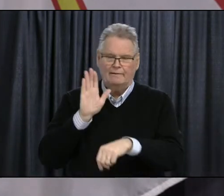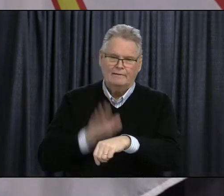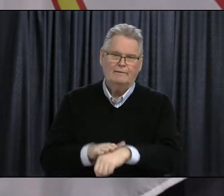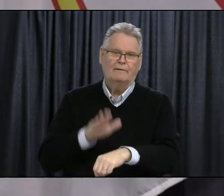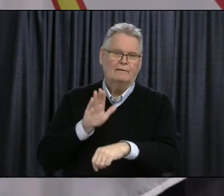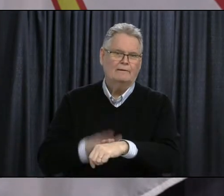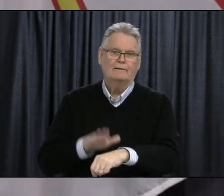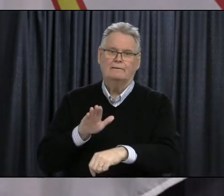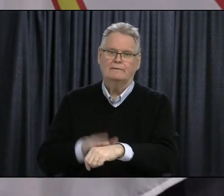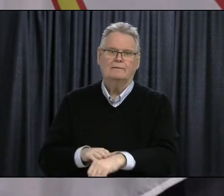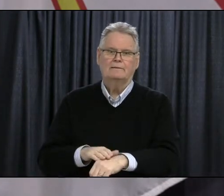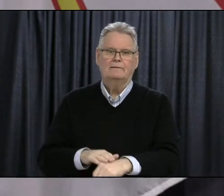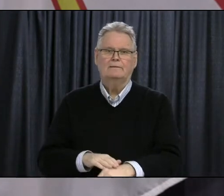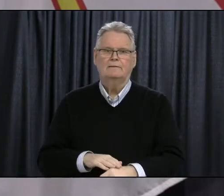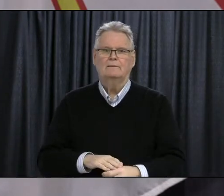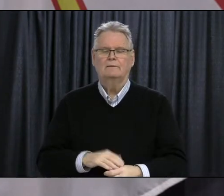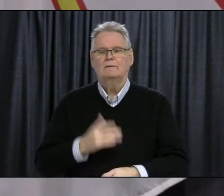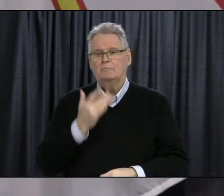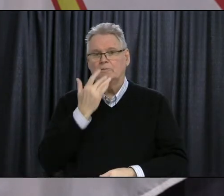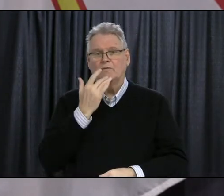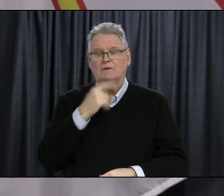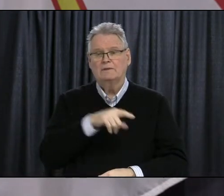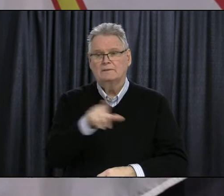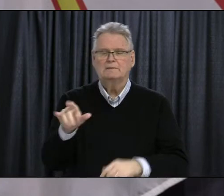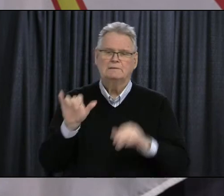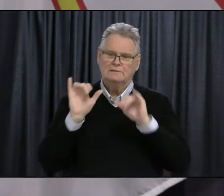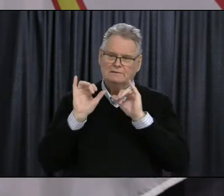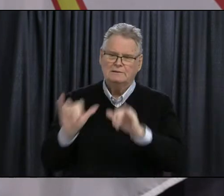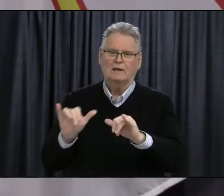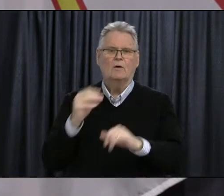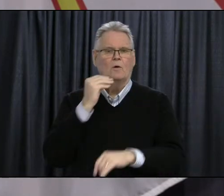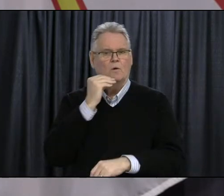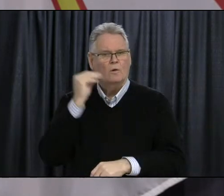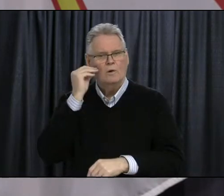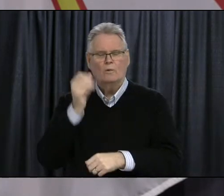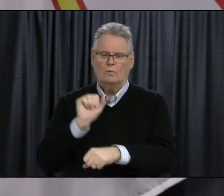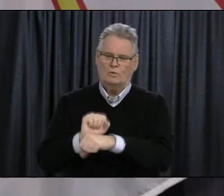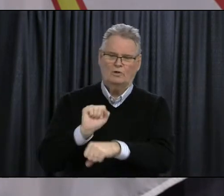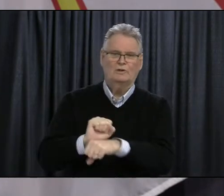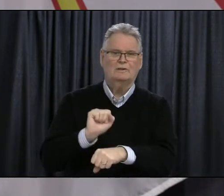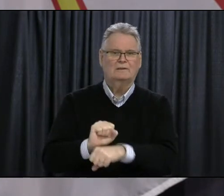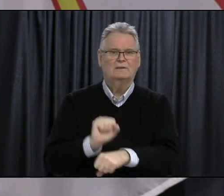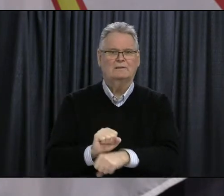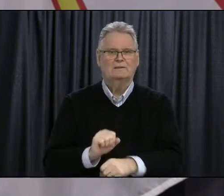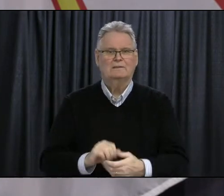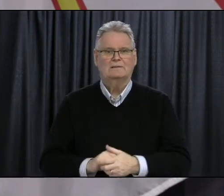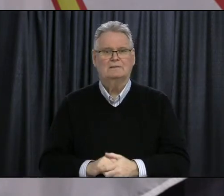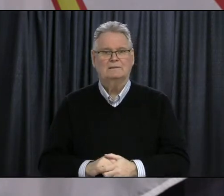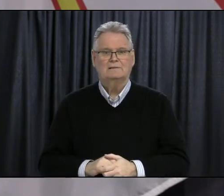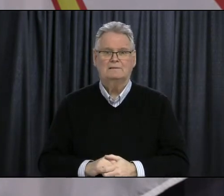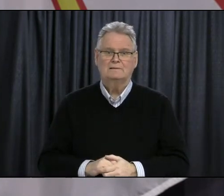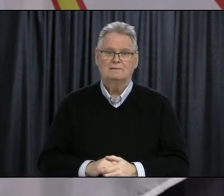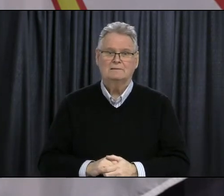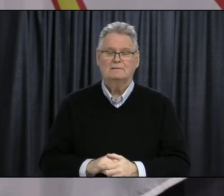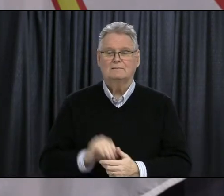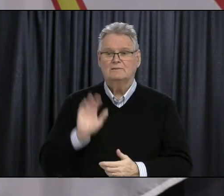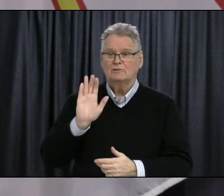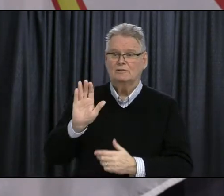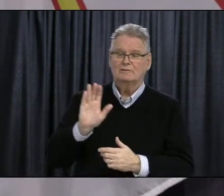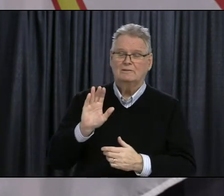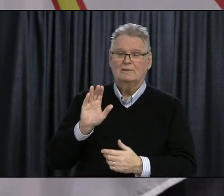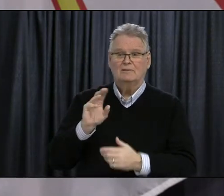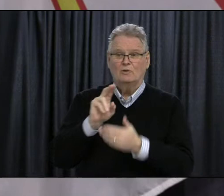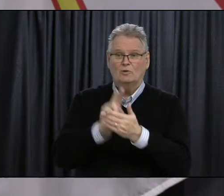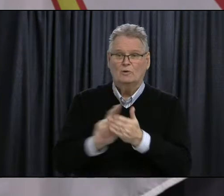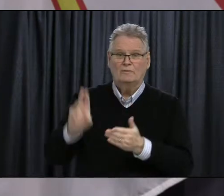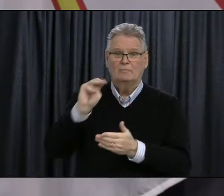refer you back to that. And again, how an institution or a company or a private company wants